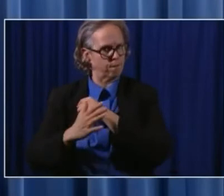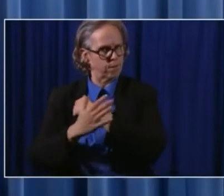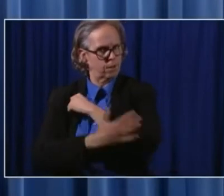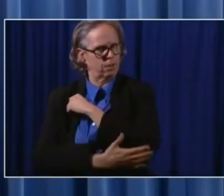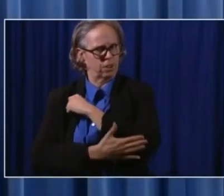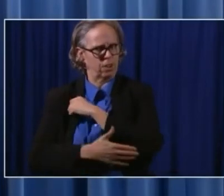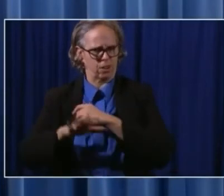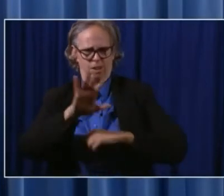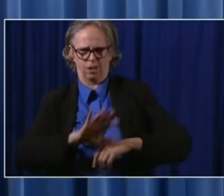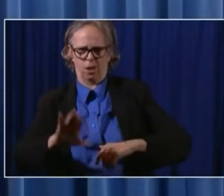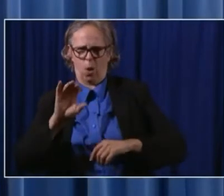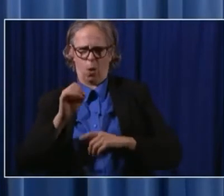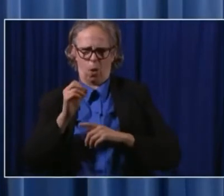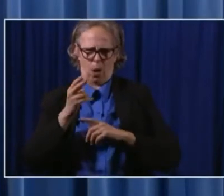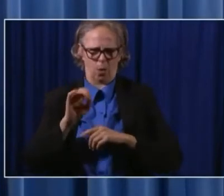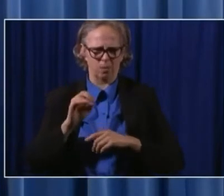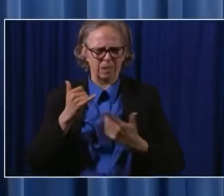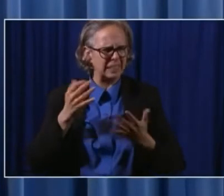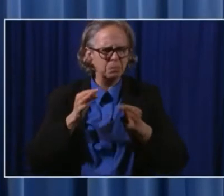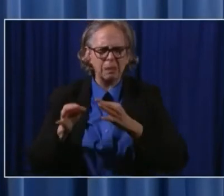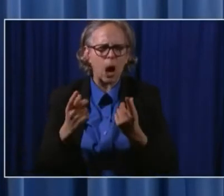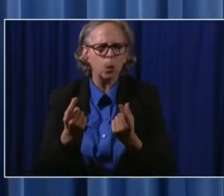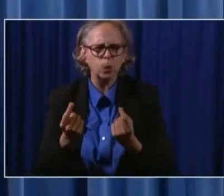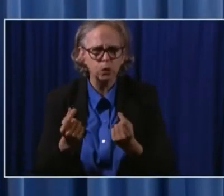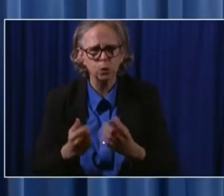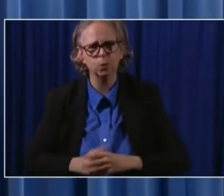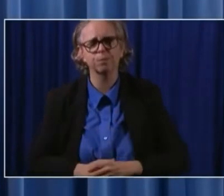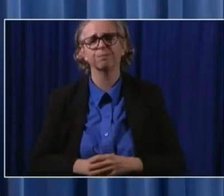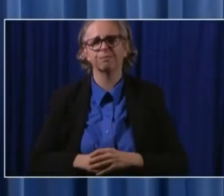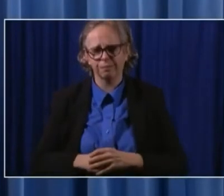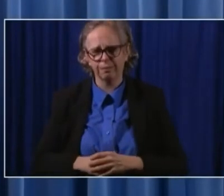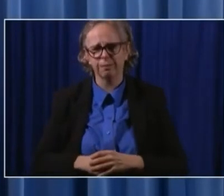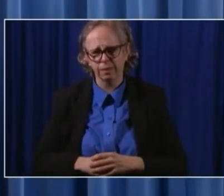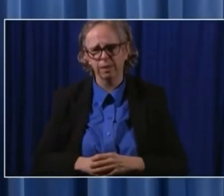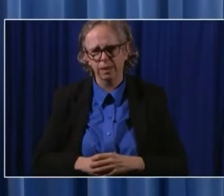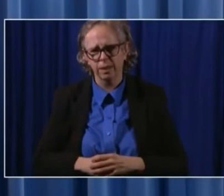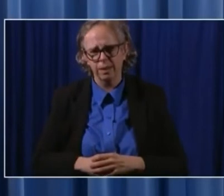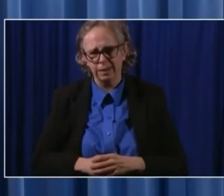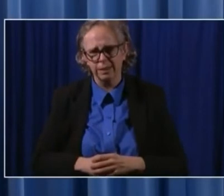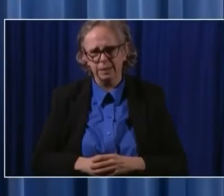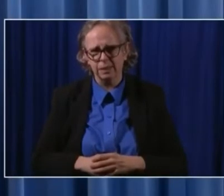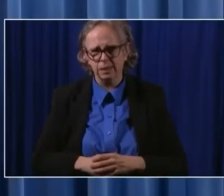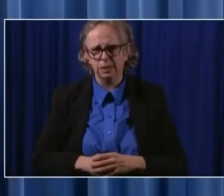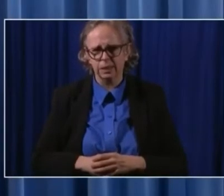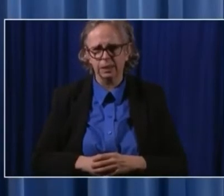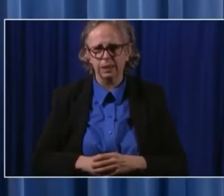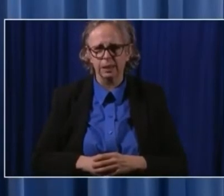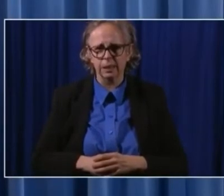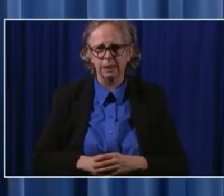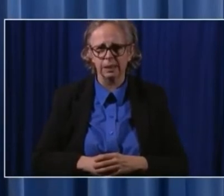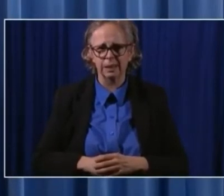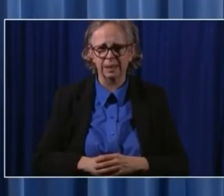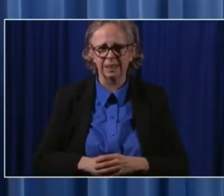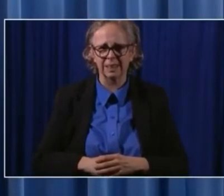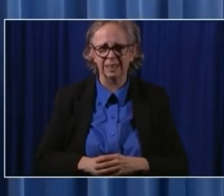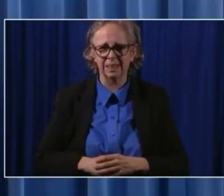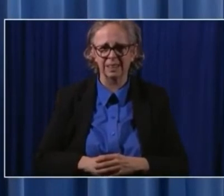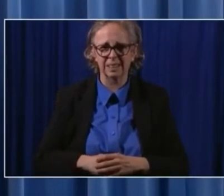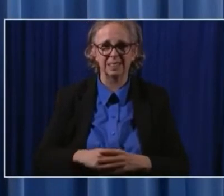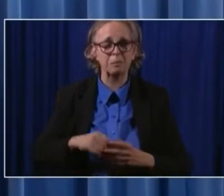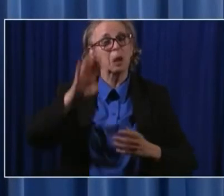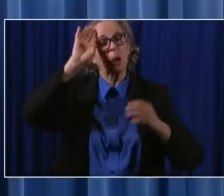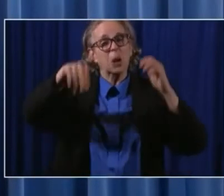this. Our goal was to try to, as we had the coronavirus, living with